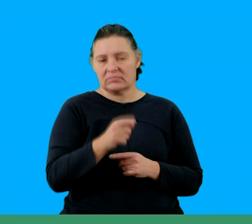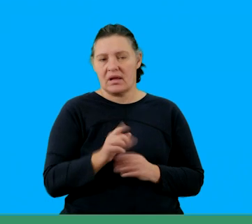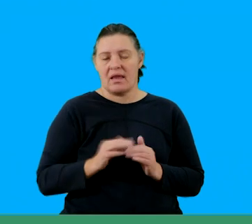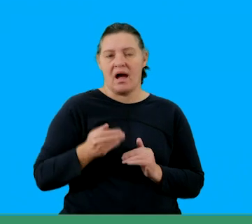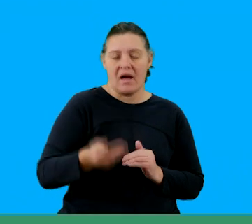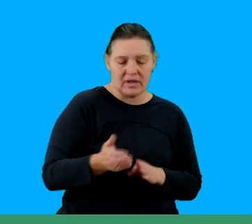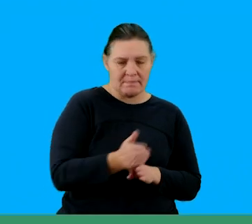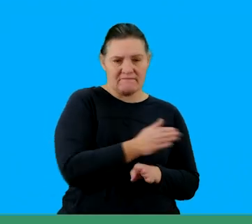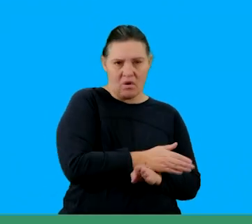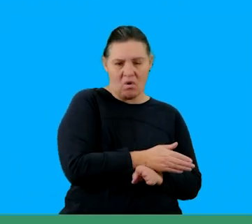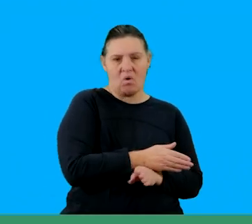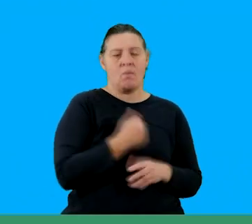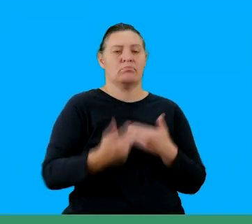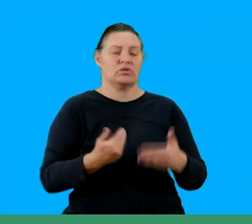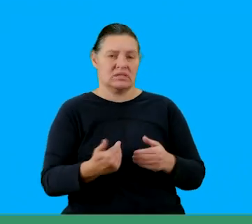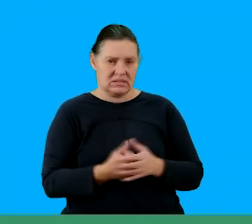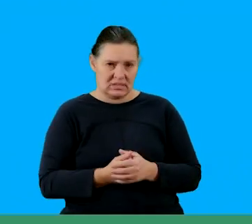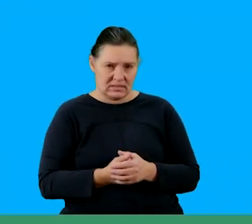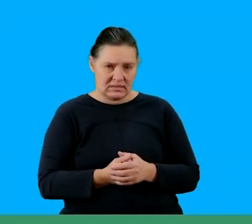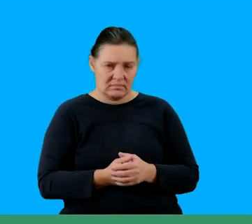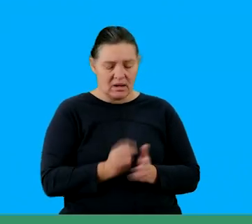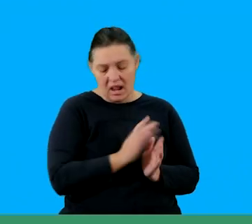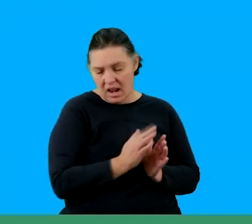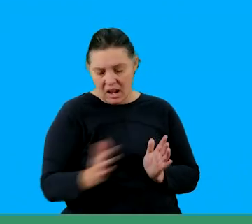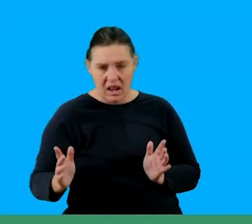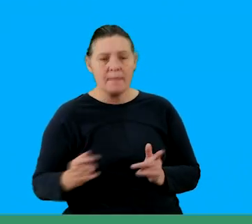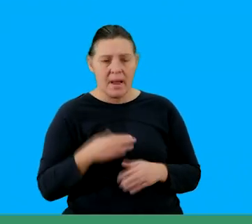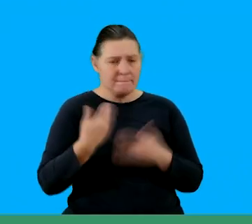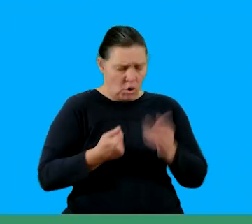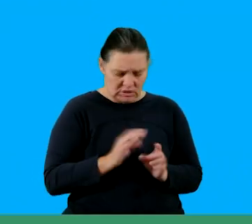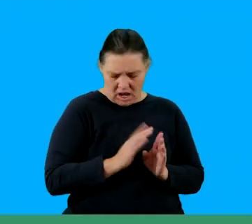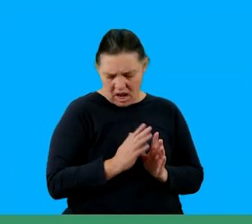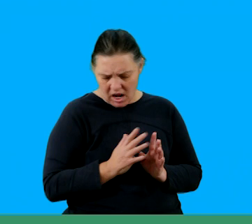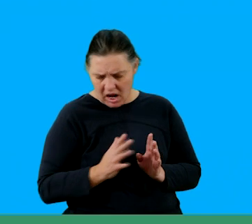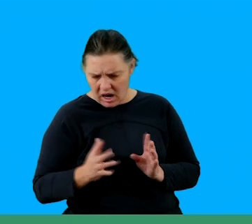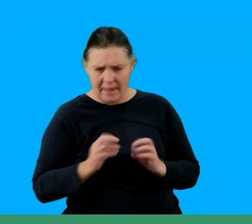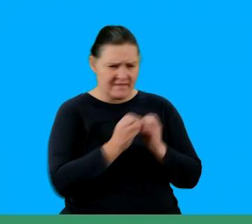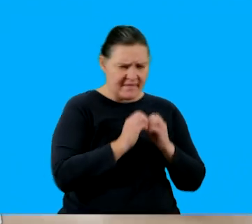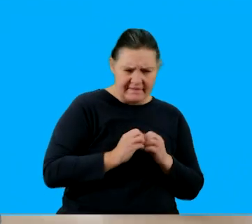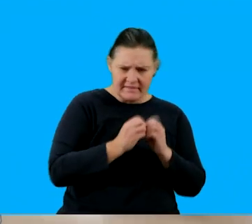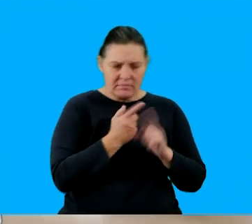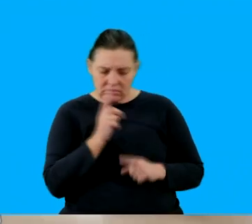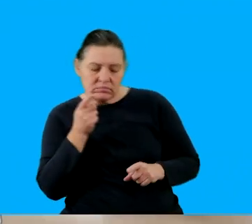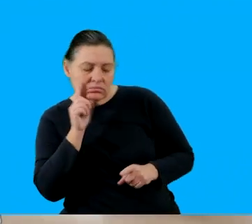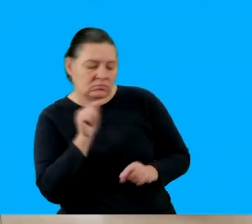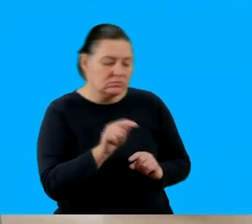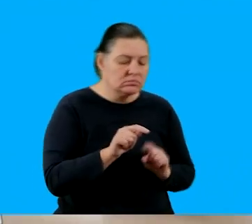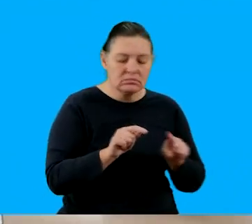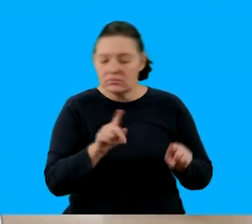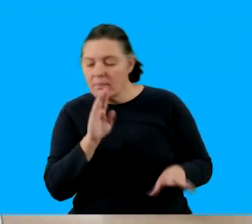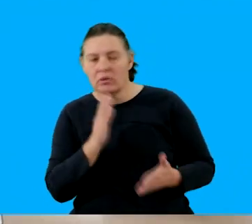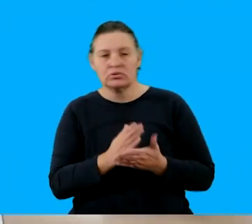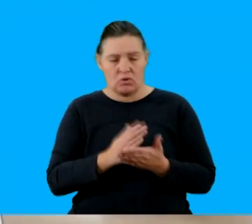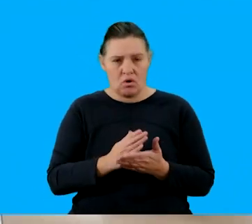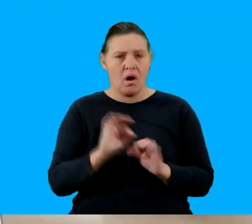and after the production process. So this would happen during the process of producing. During the process of making